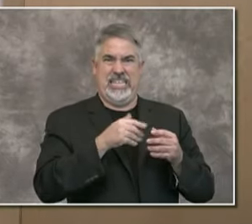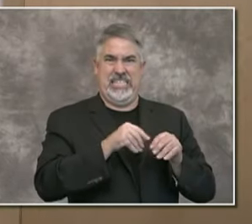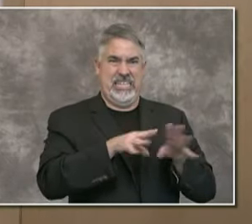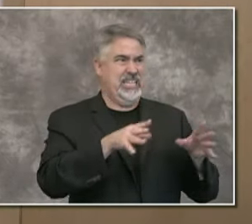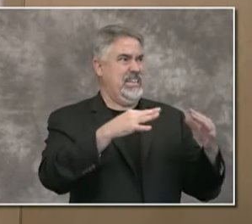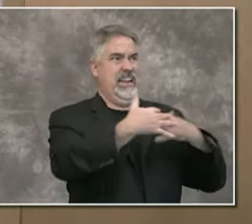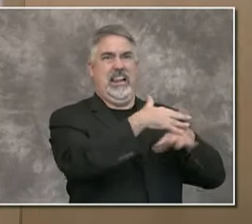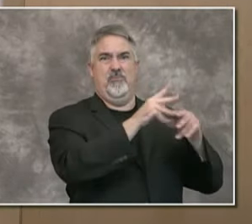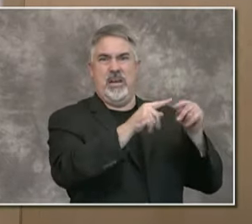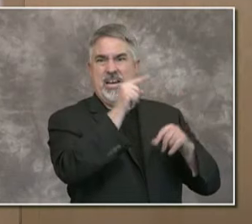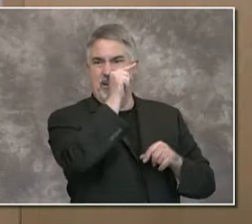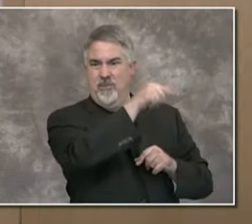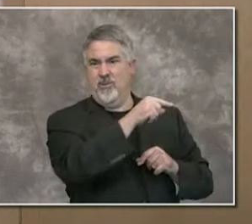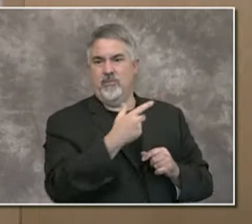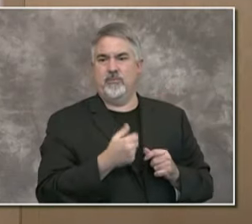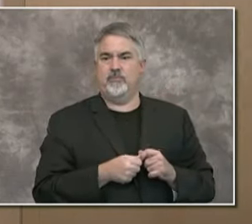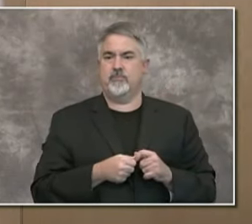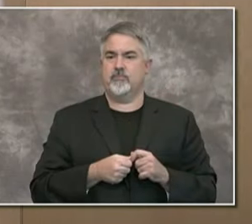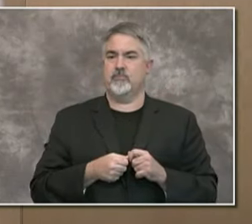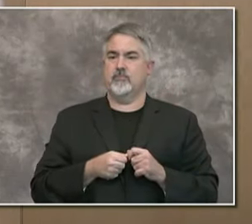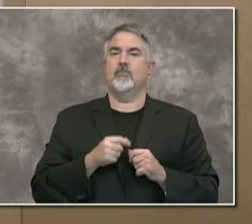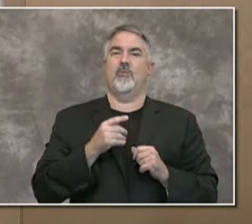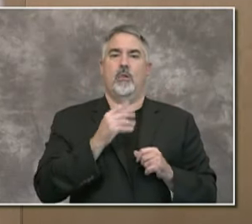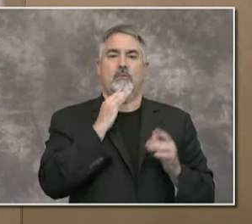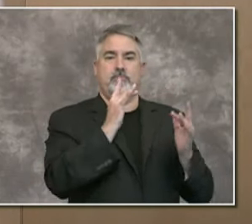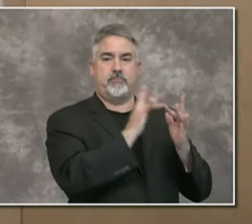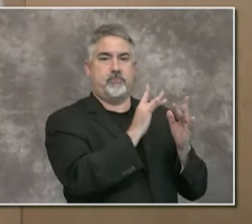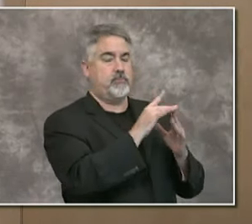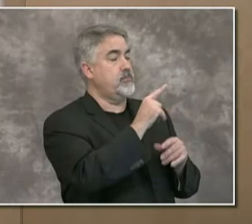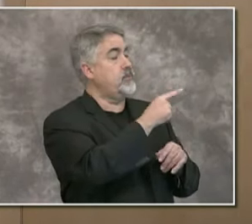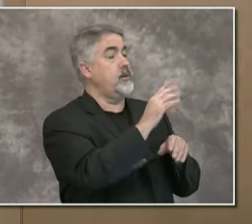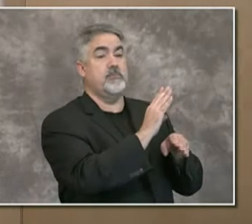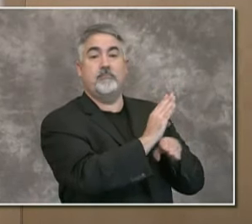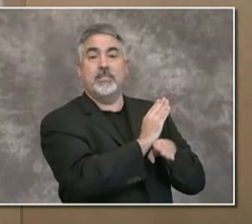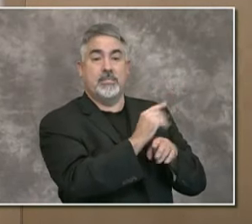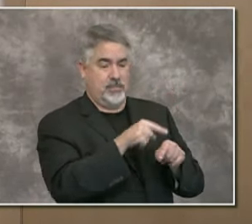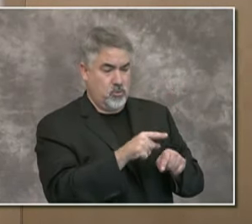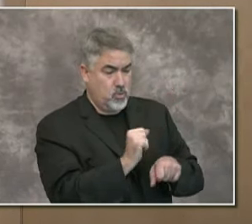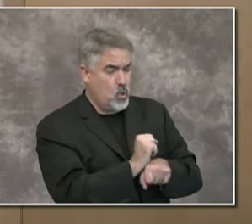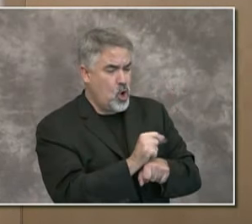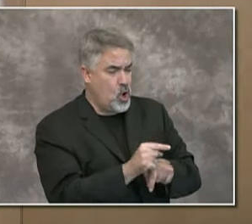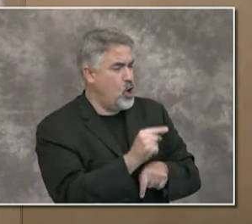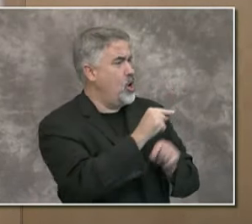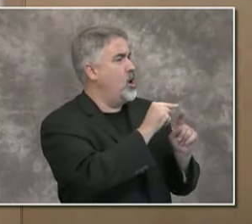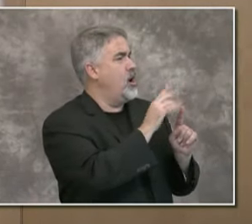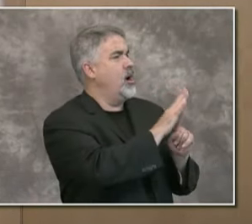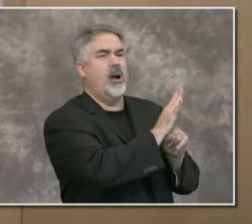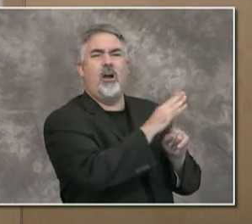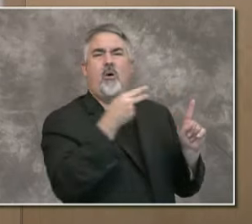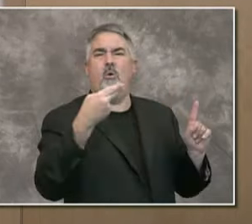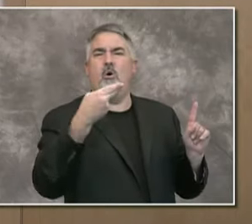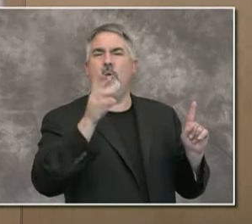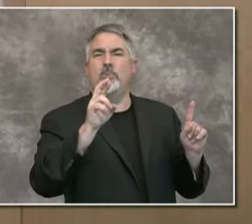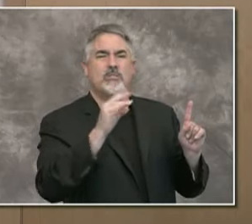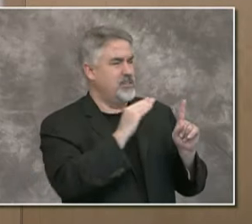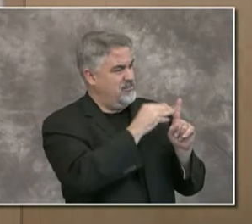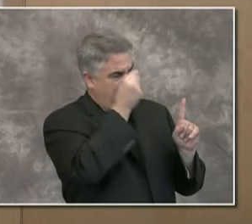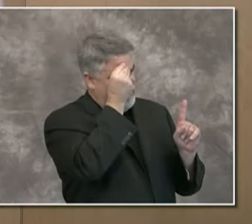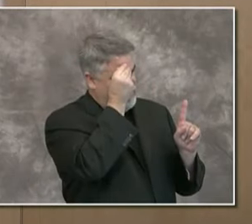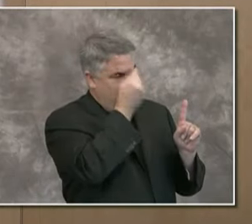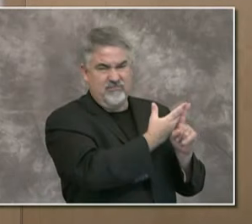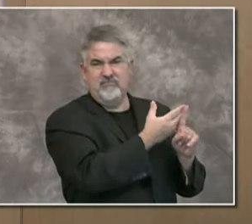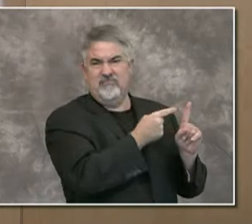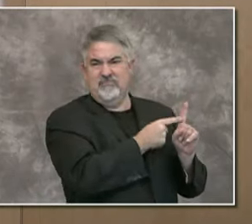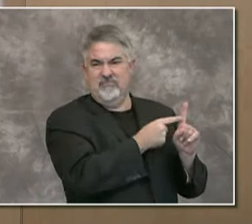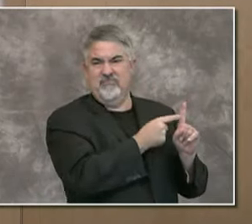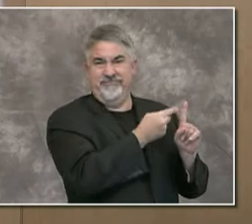Human Resources department of that business know so that they can communicate to their employees. And we do